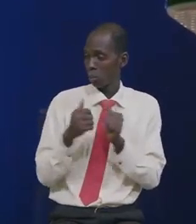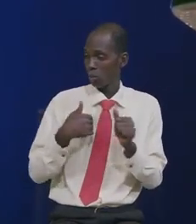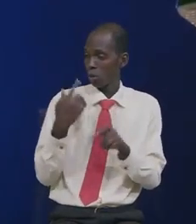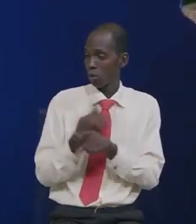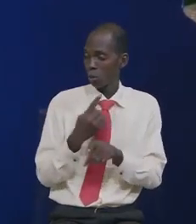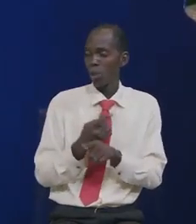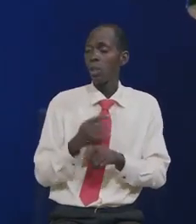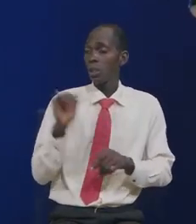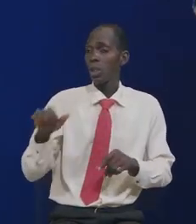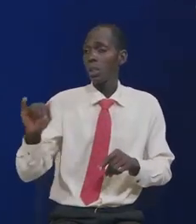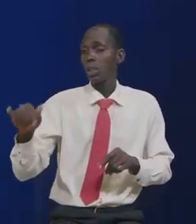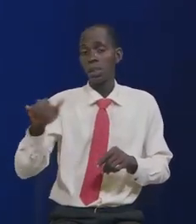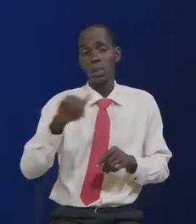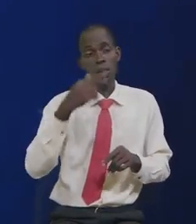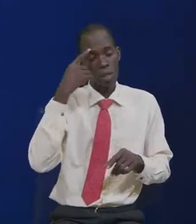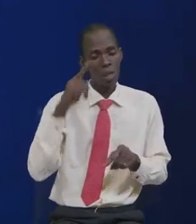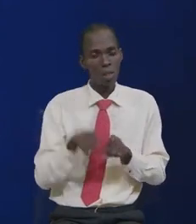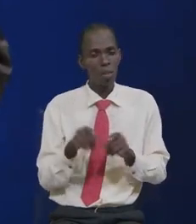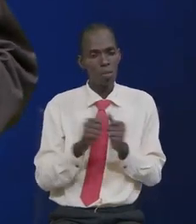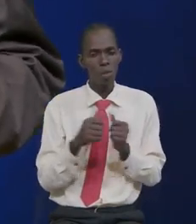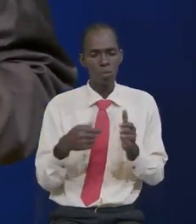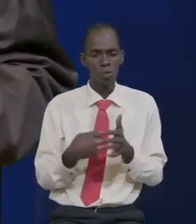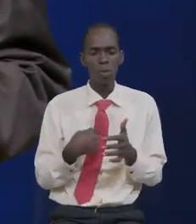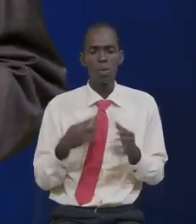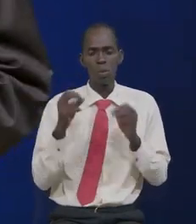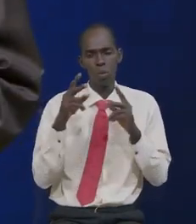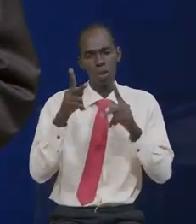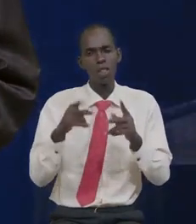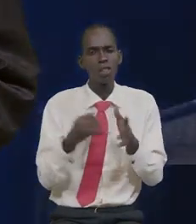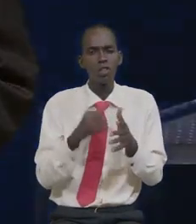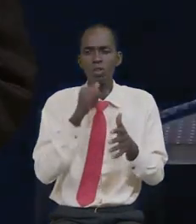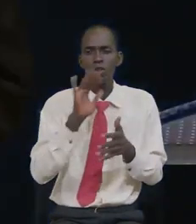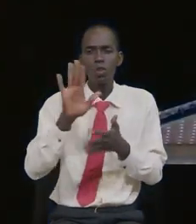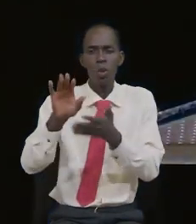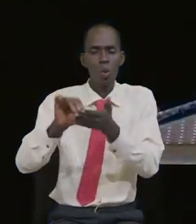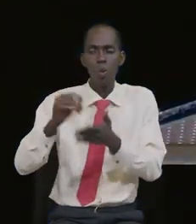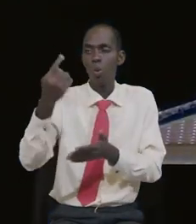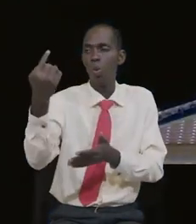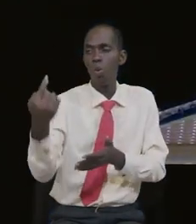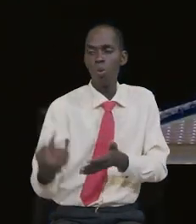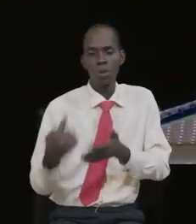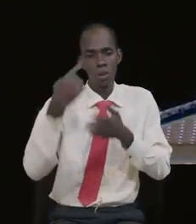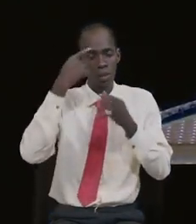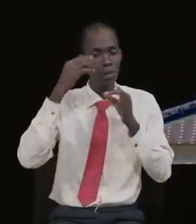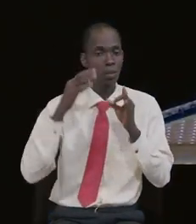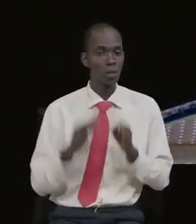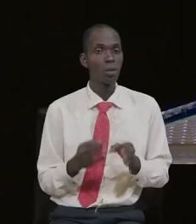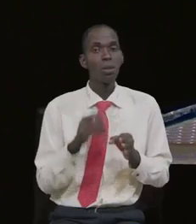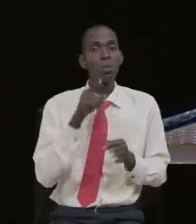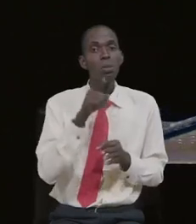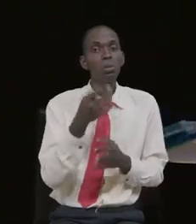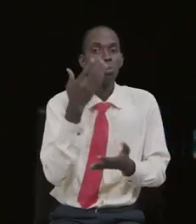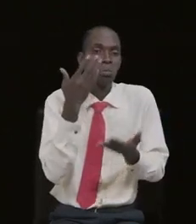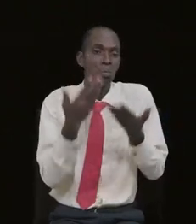did. It was not your own solitary decision alone. You might not